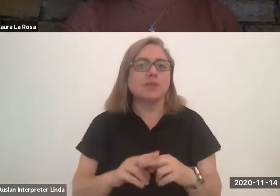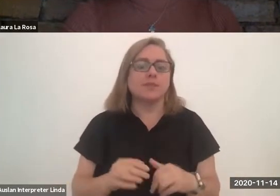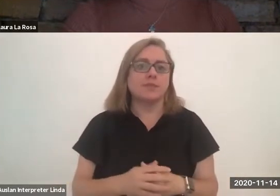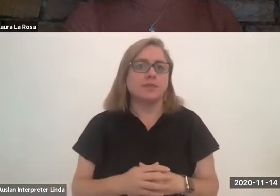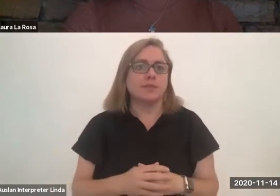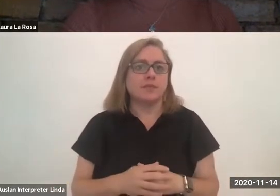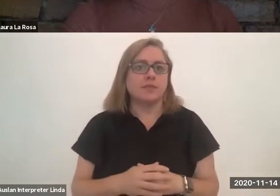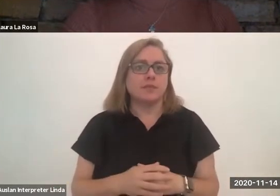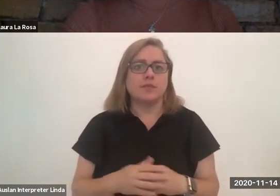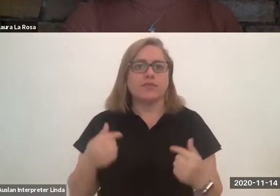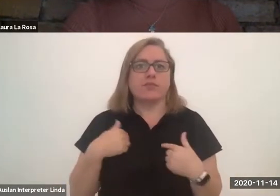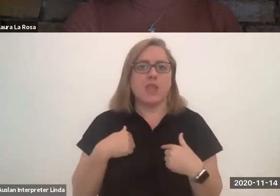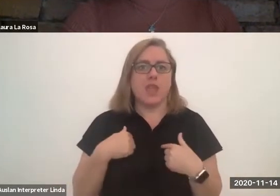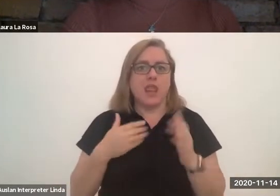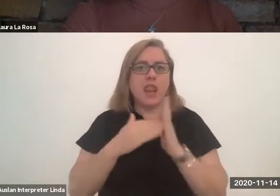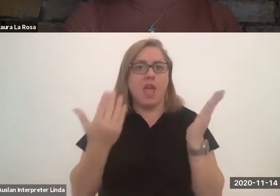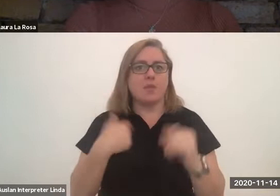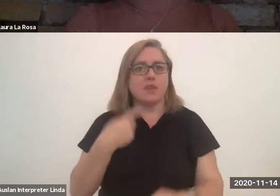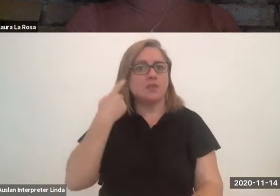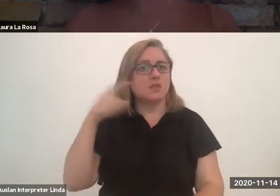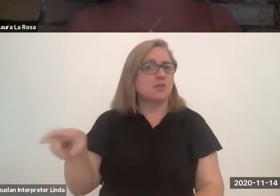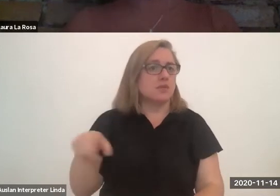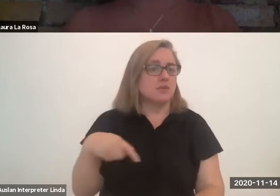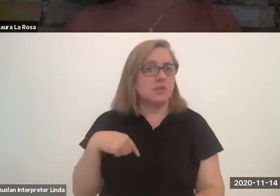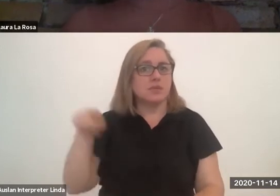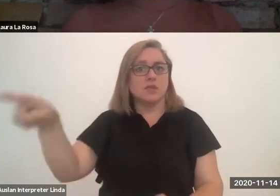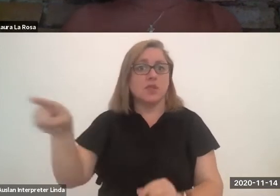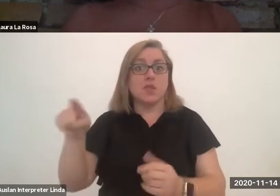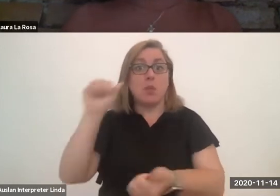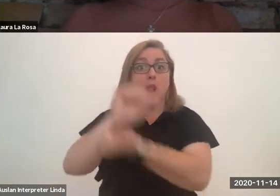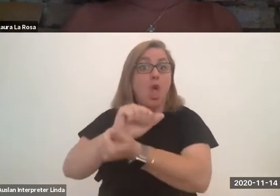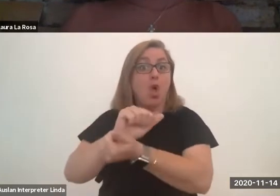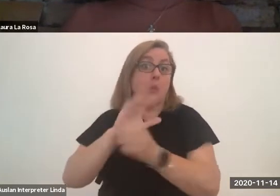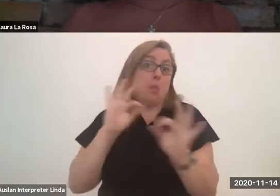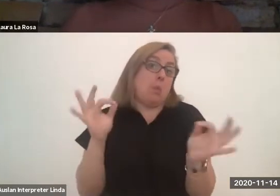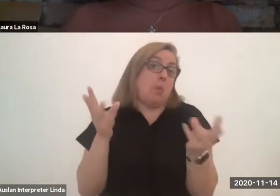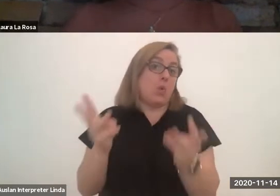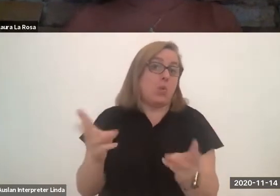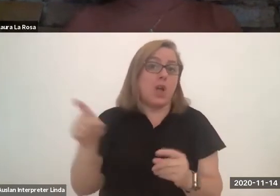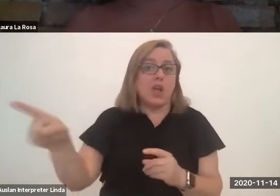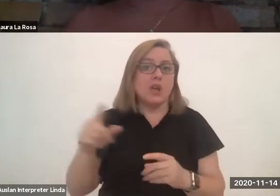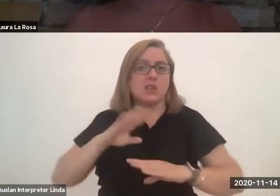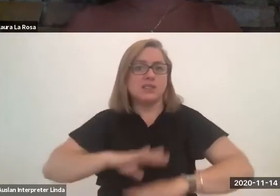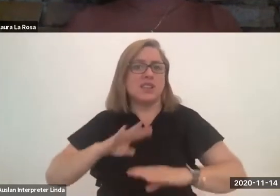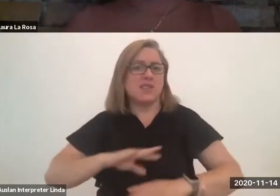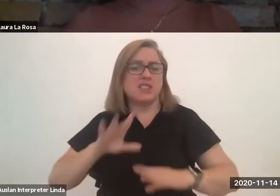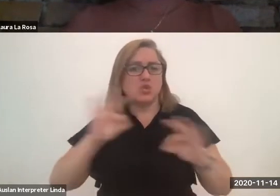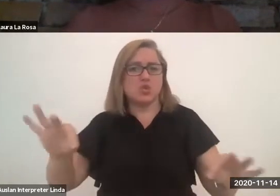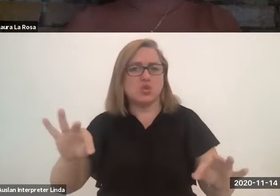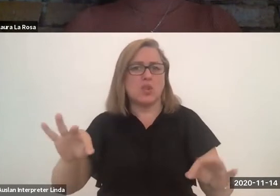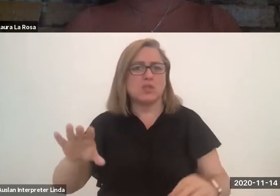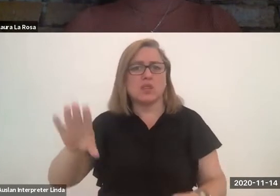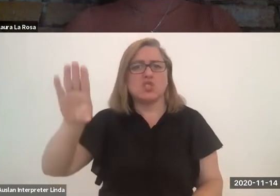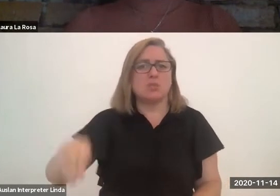do just ignore the ones that are really terrible now. I don't block them because I think that's a satisfaction they don't deserve. So I just mute